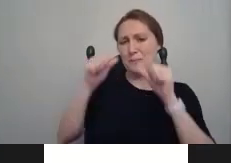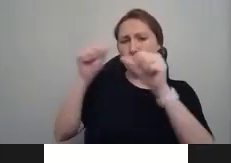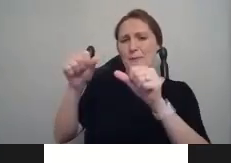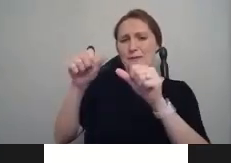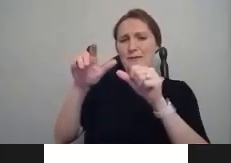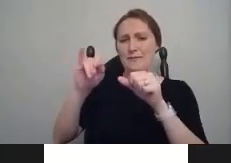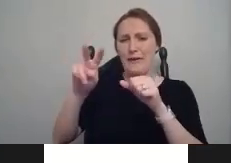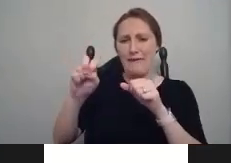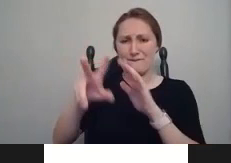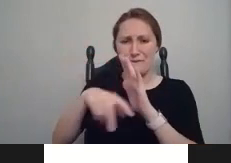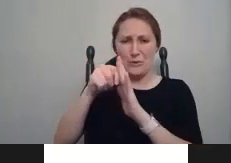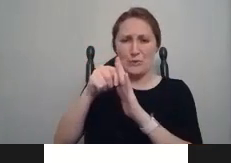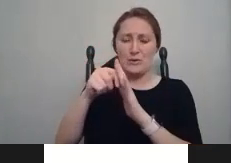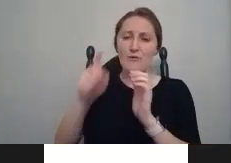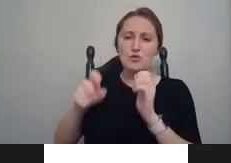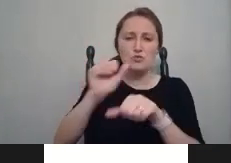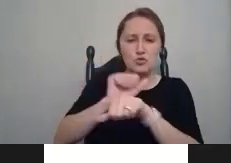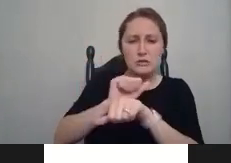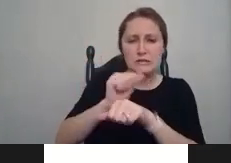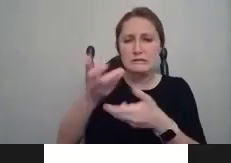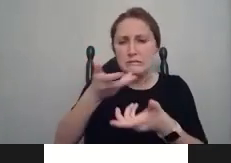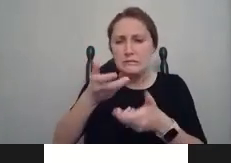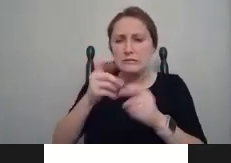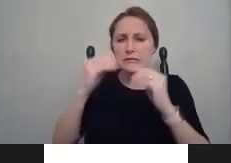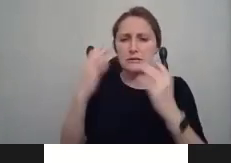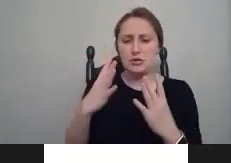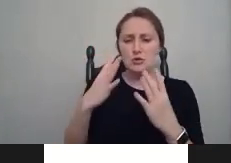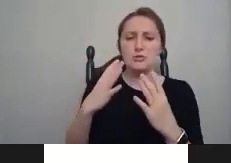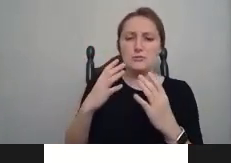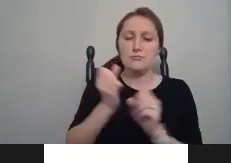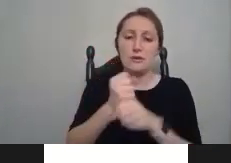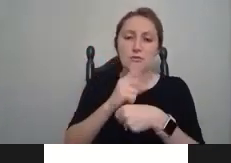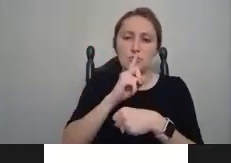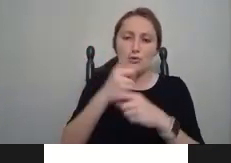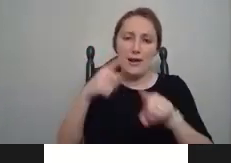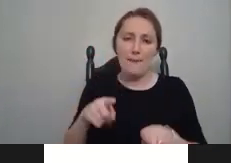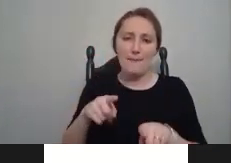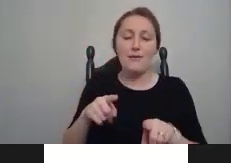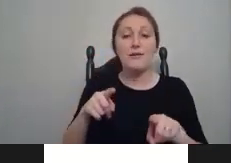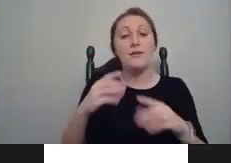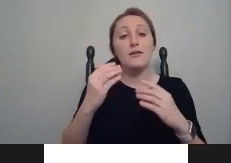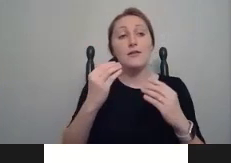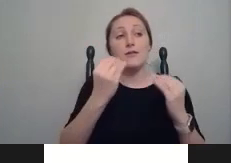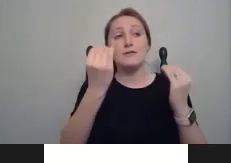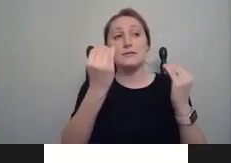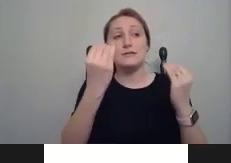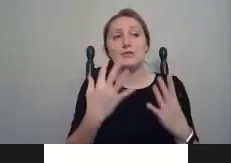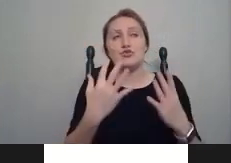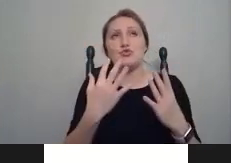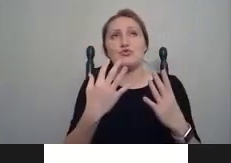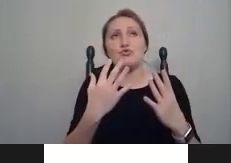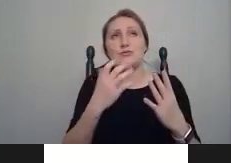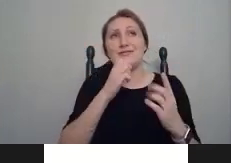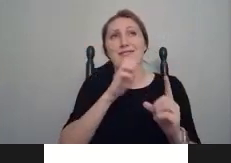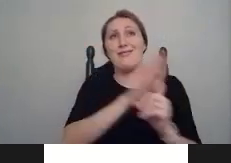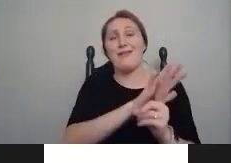and we'll have to work with our teachers to make sure that that happens. The teachers, it's not the teacher's security,